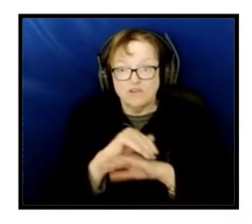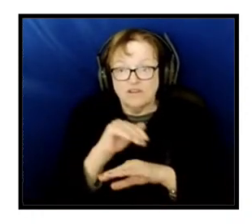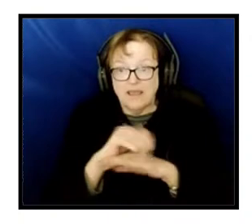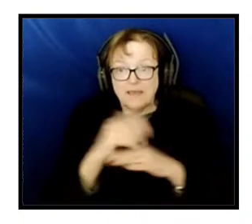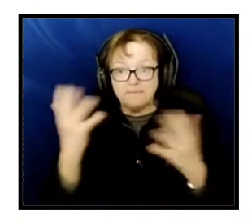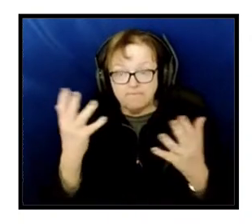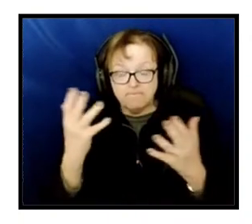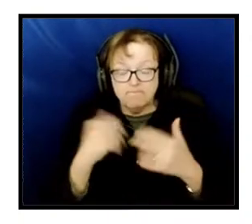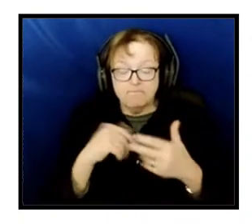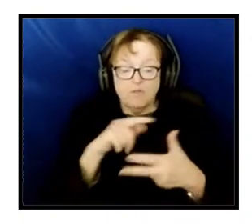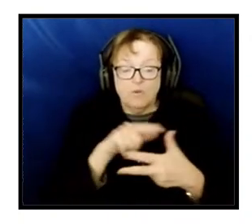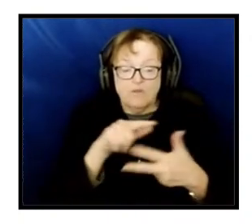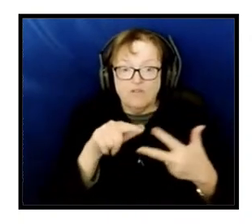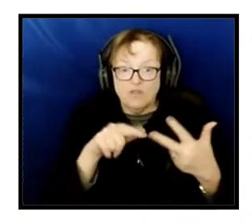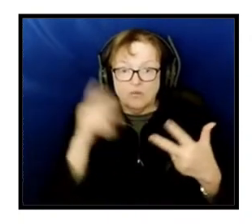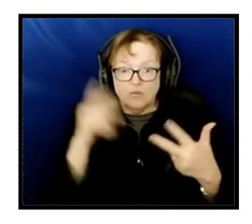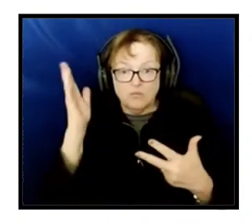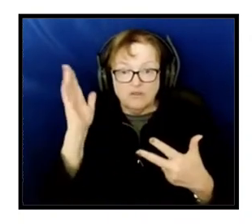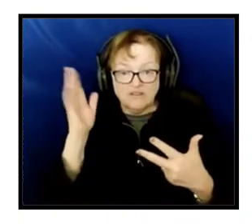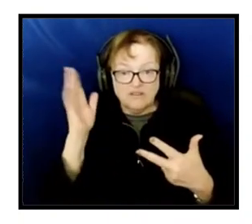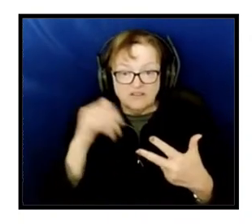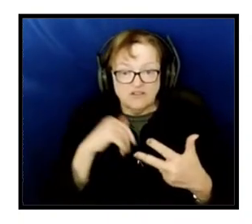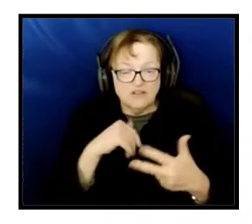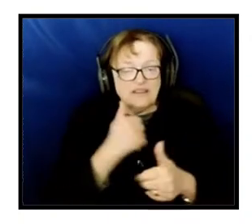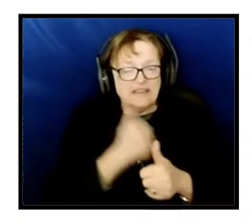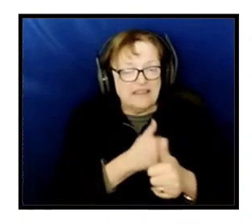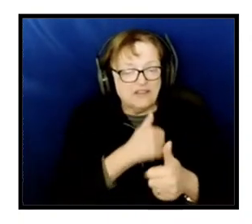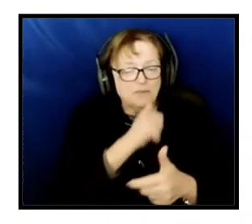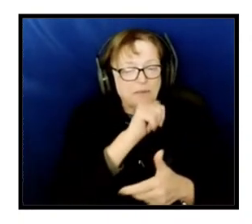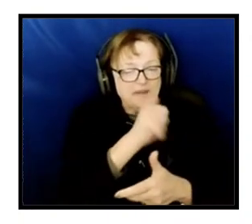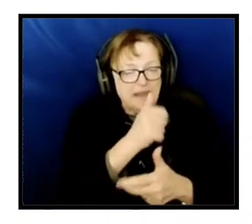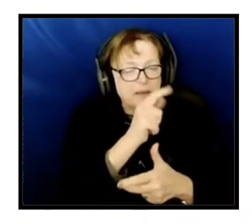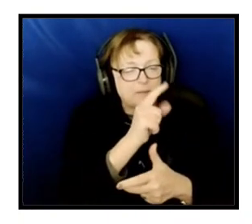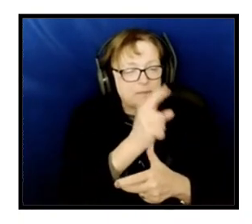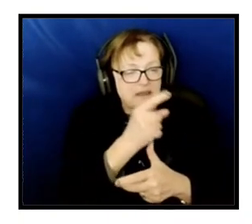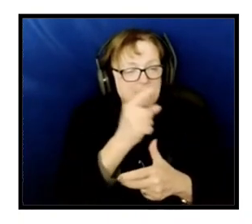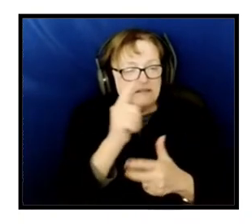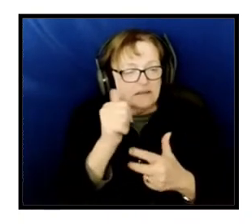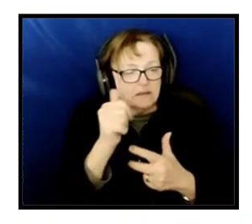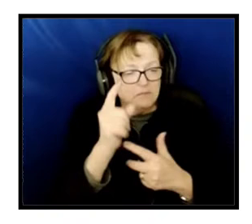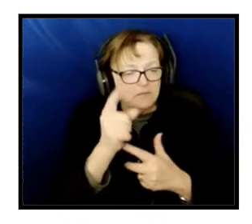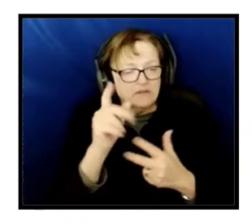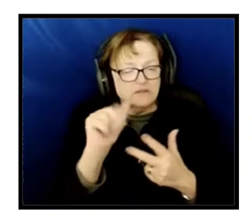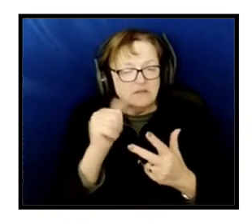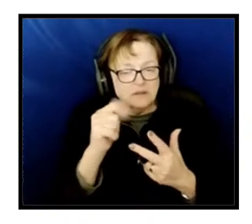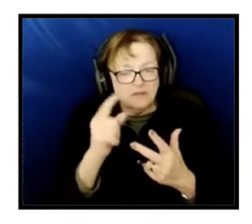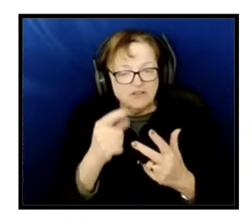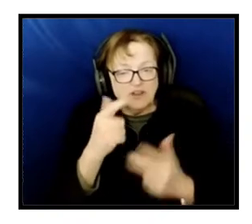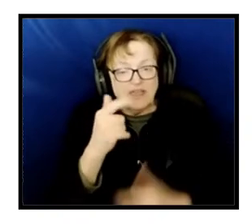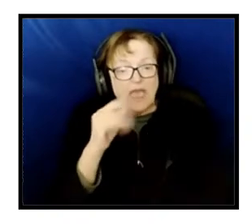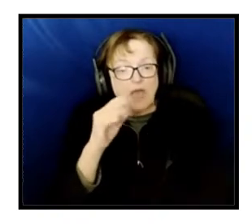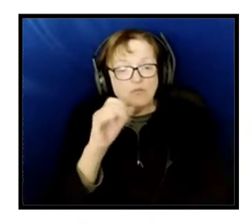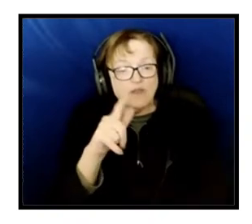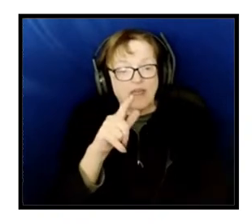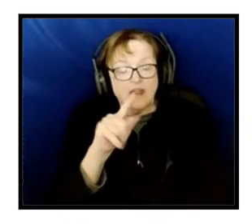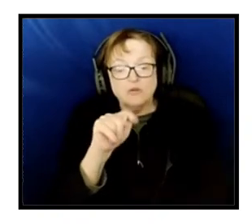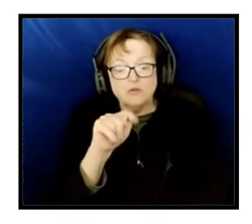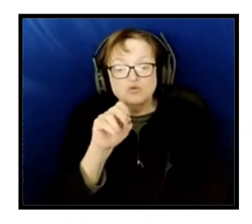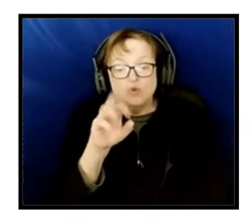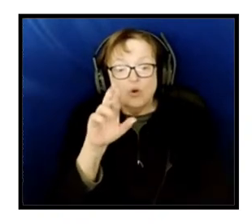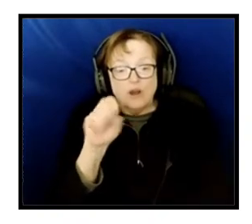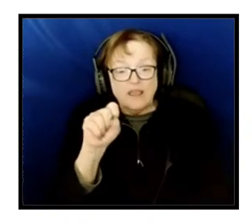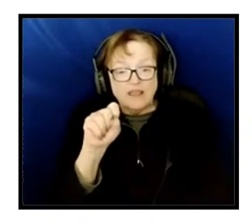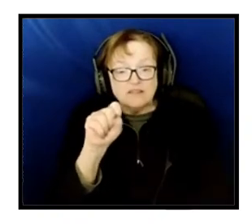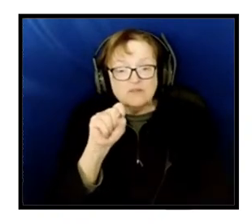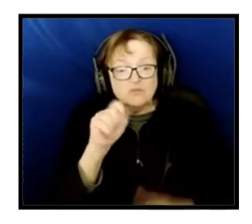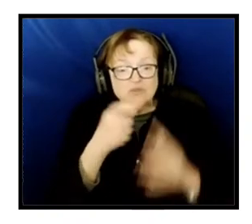will be three presentations, each about 10 minutes long. Gabriel Torres will kick us off this evening,